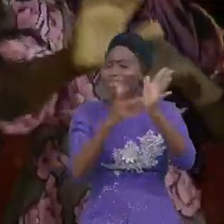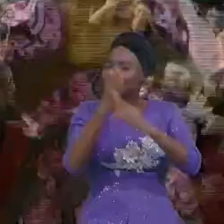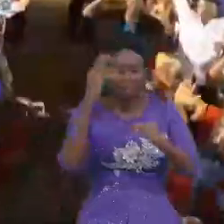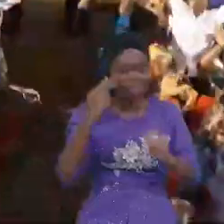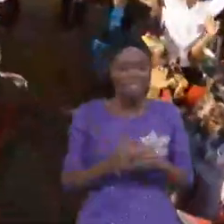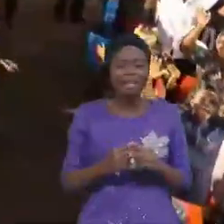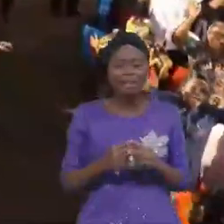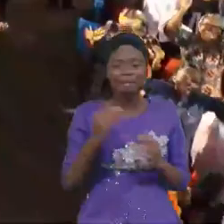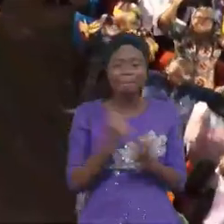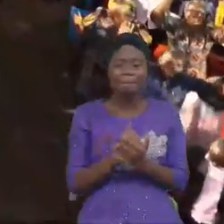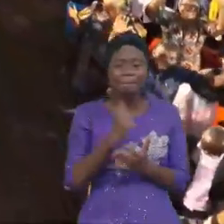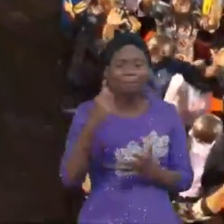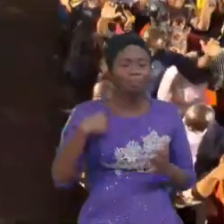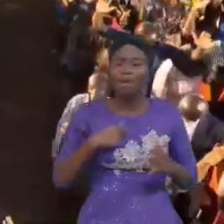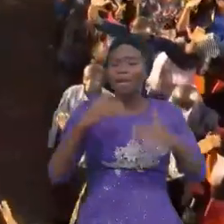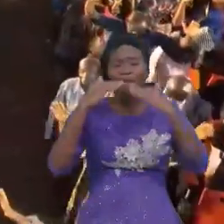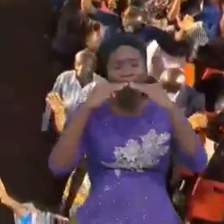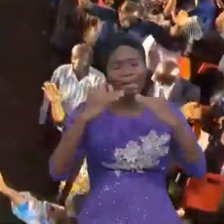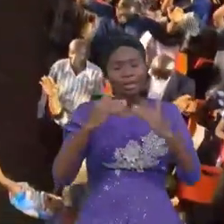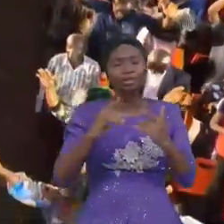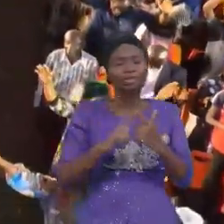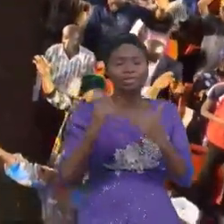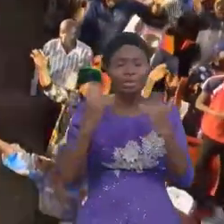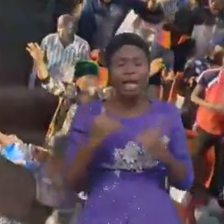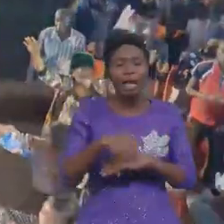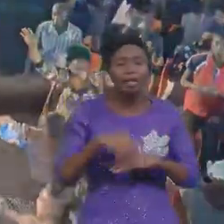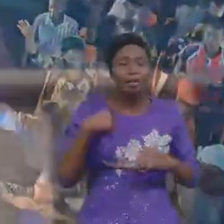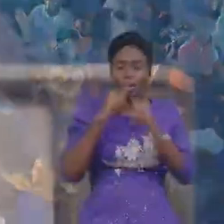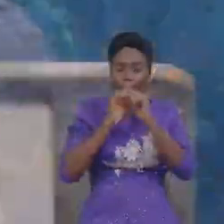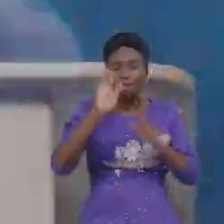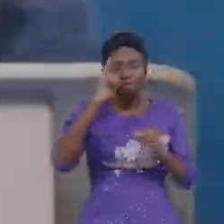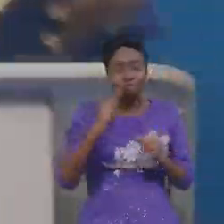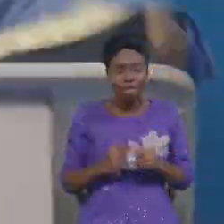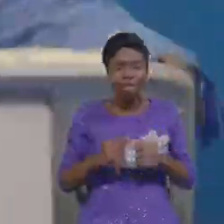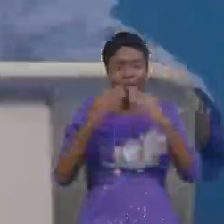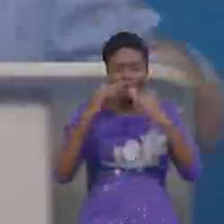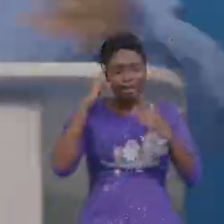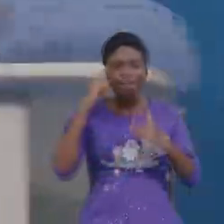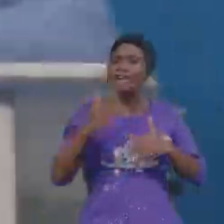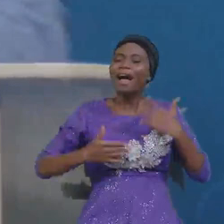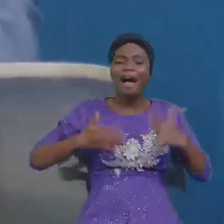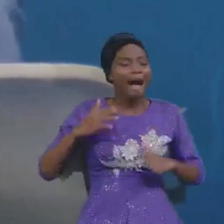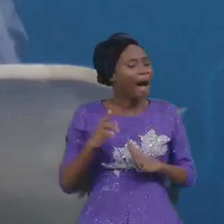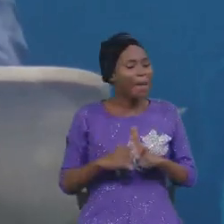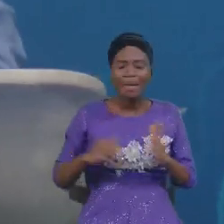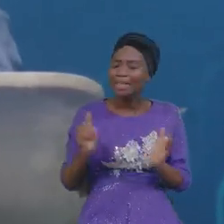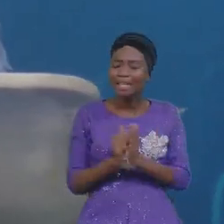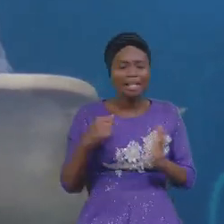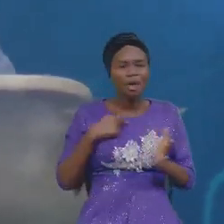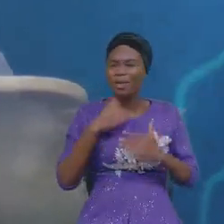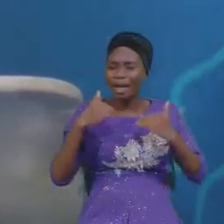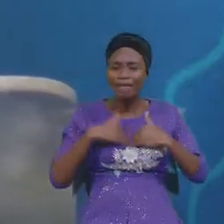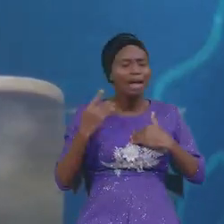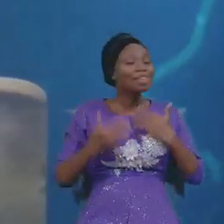name, we thank you tonight. We bless your name. We thank you for the excitement we have, the joy